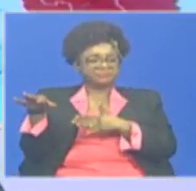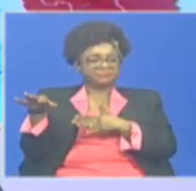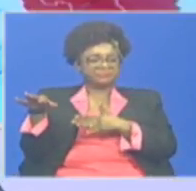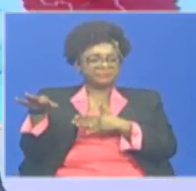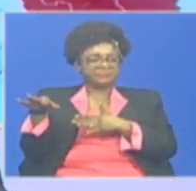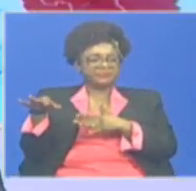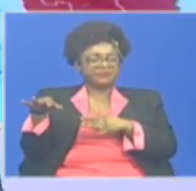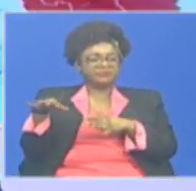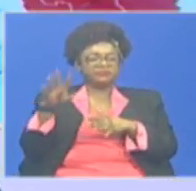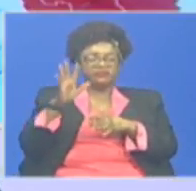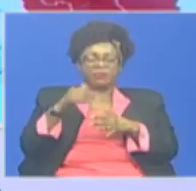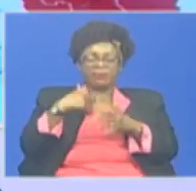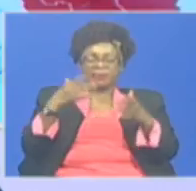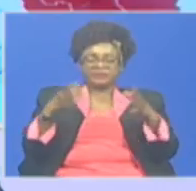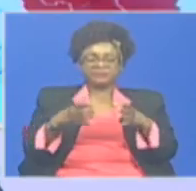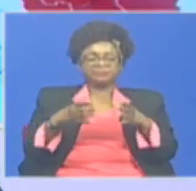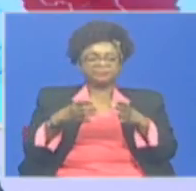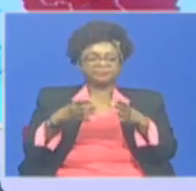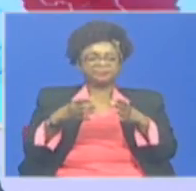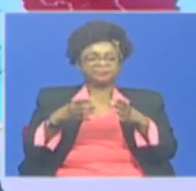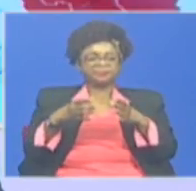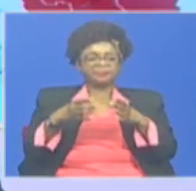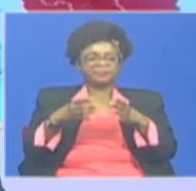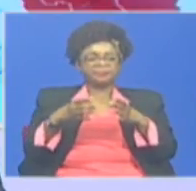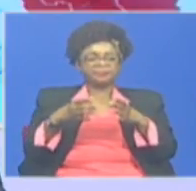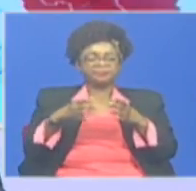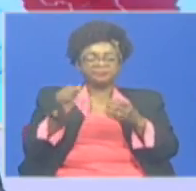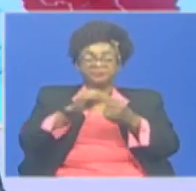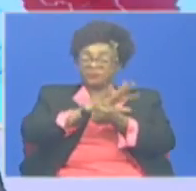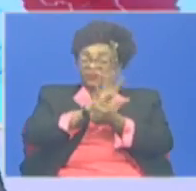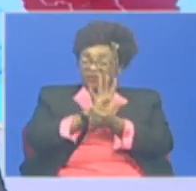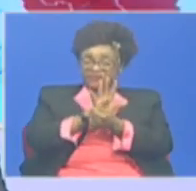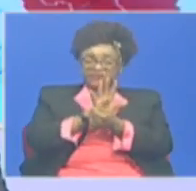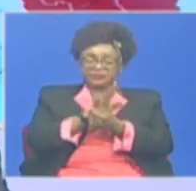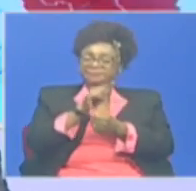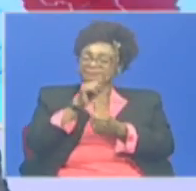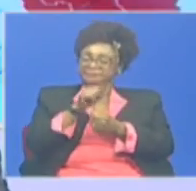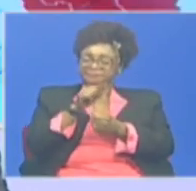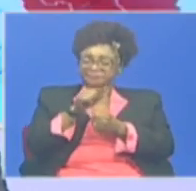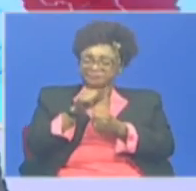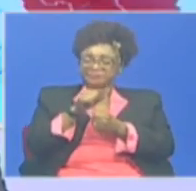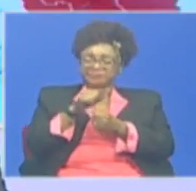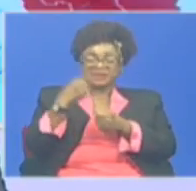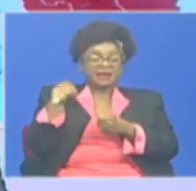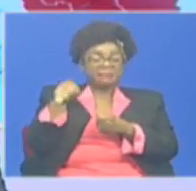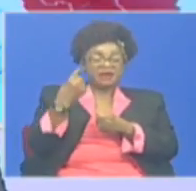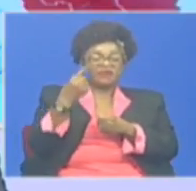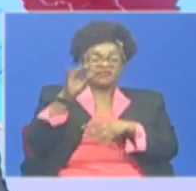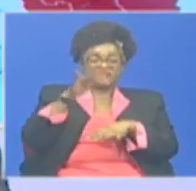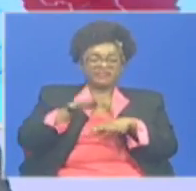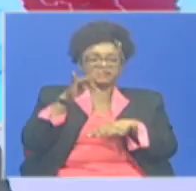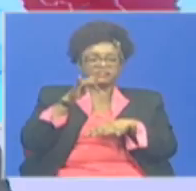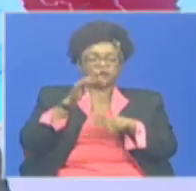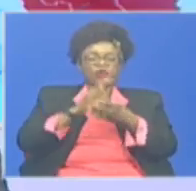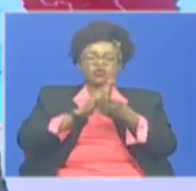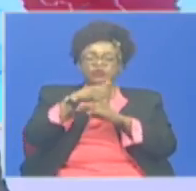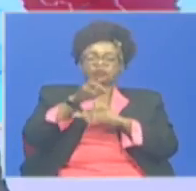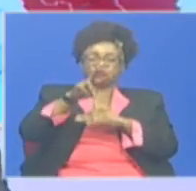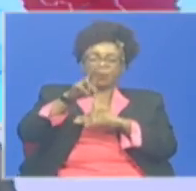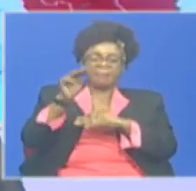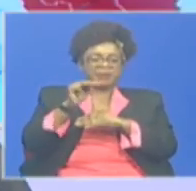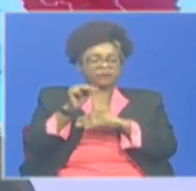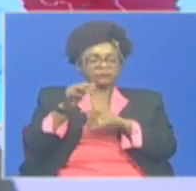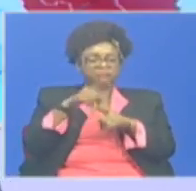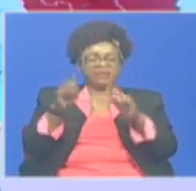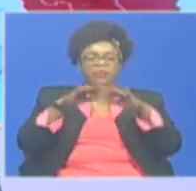team coverage, the faces of the COVID-19 pandemic. Now, the number of infections this week crossed the 2 million mark, but the world is hopeful.